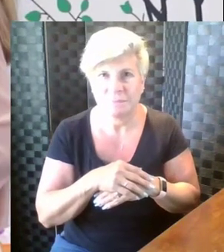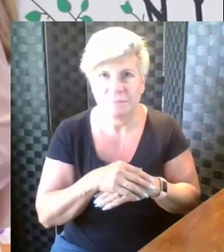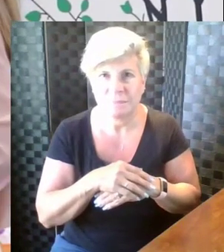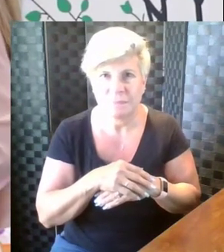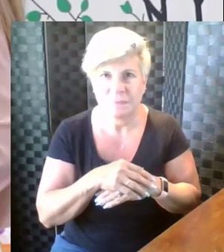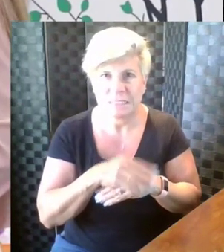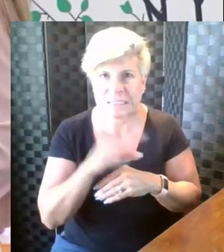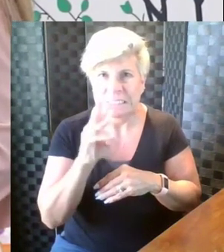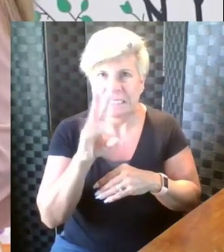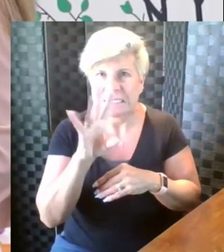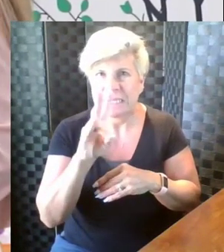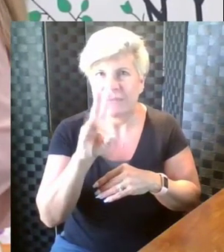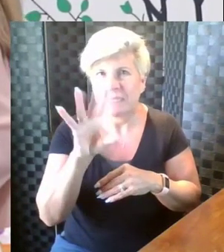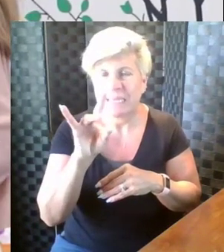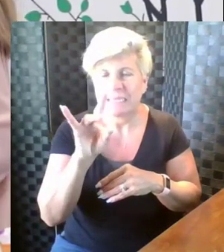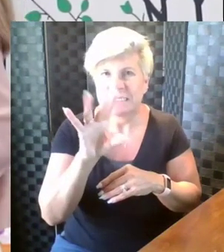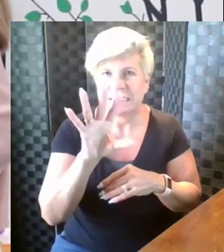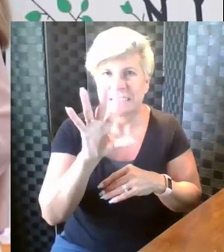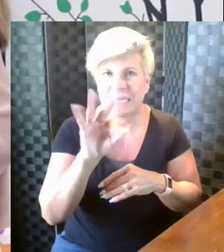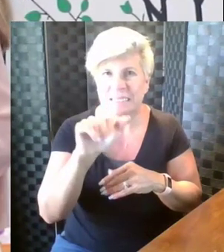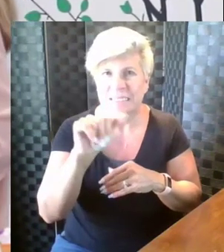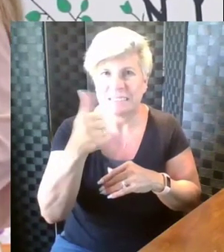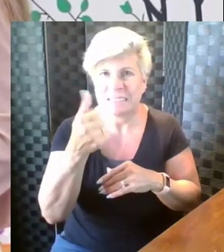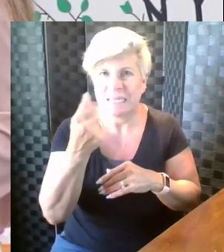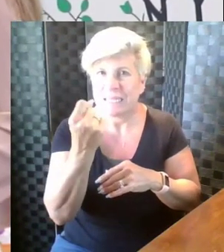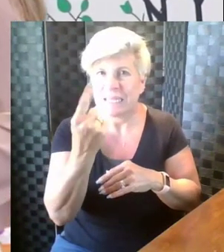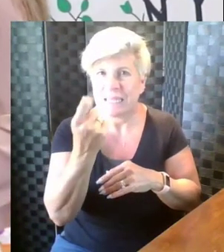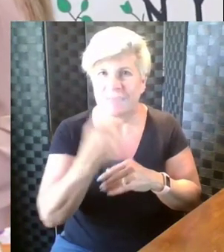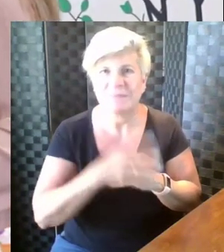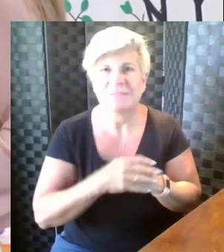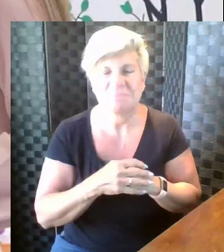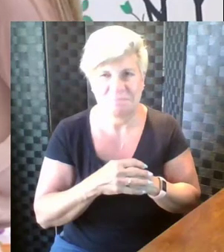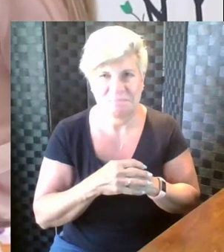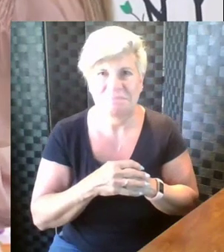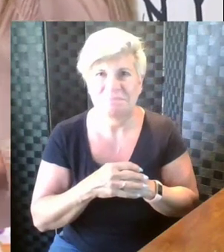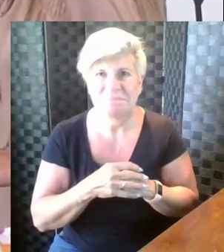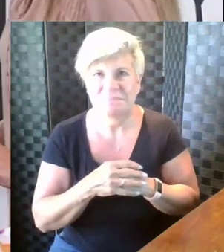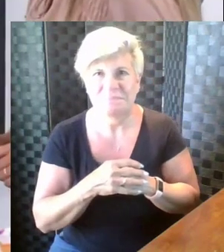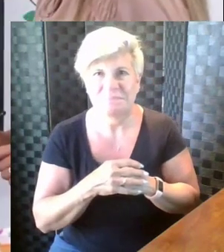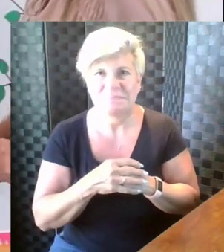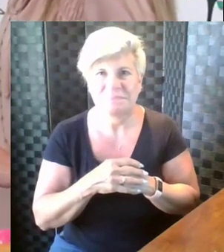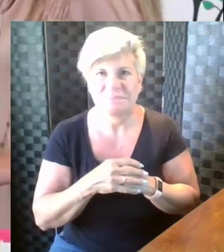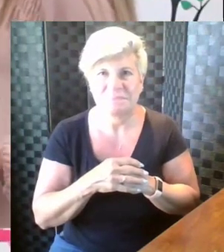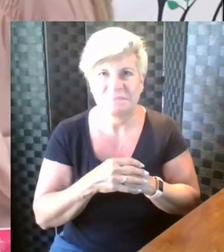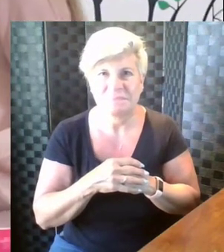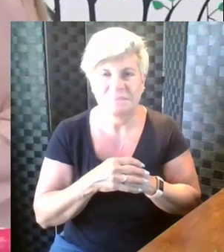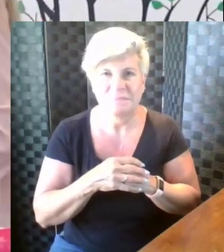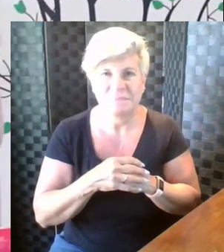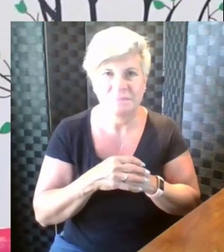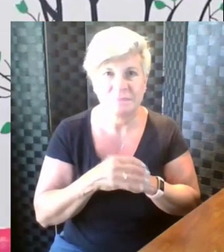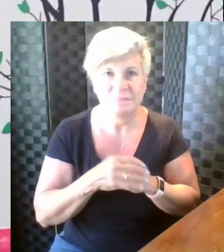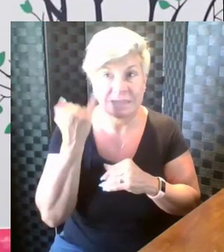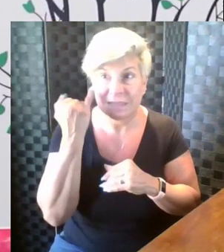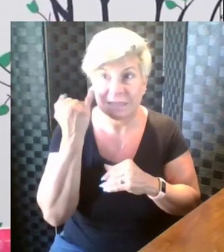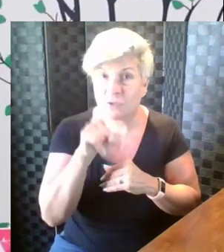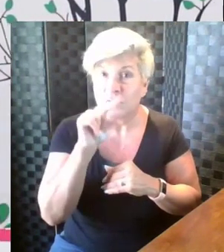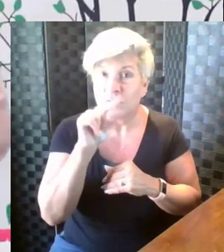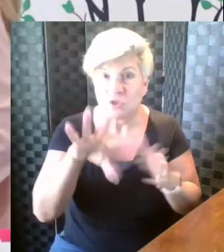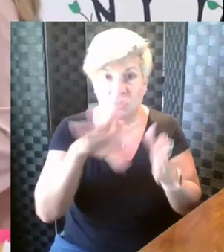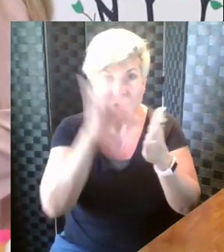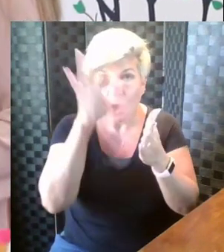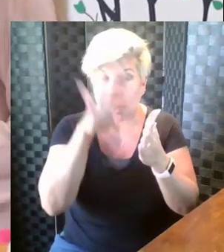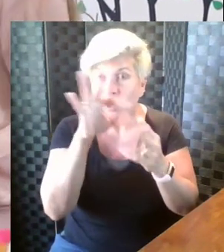5, 6, 7, 8, 9, 10, 11. Okay? If you chose